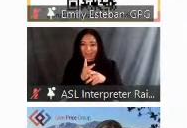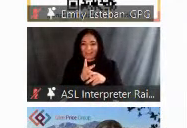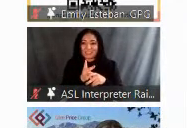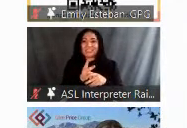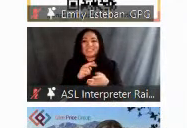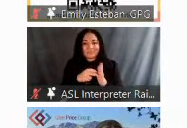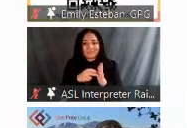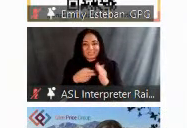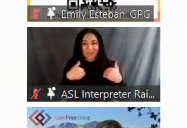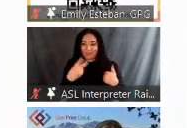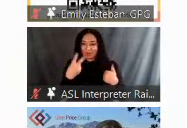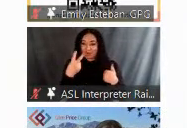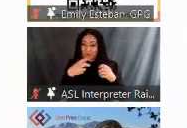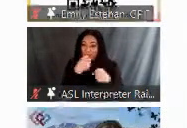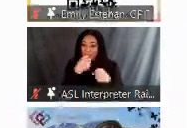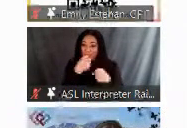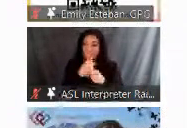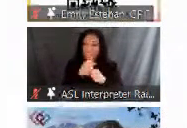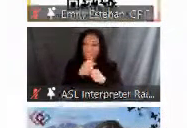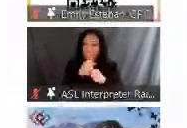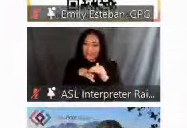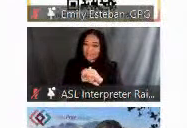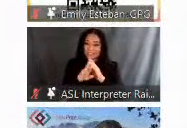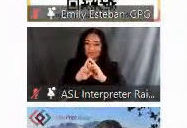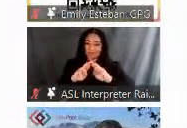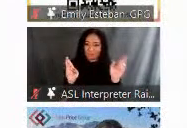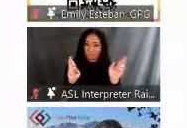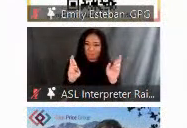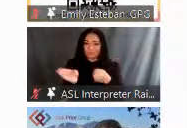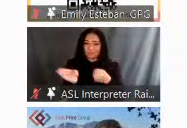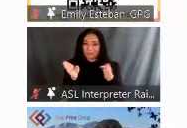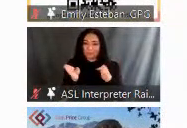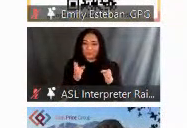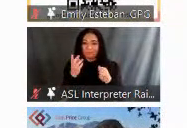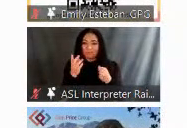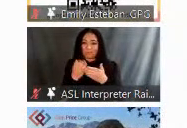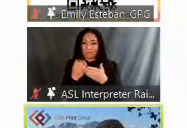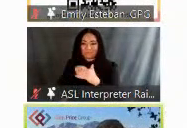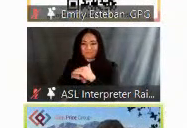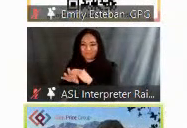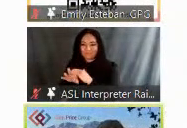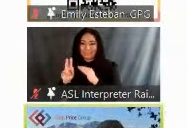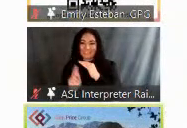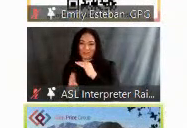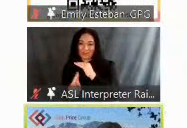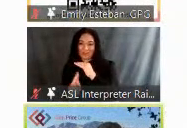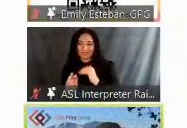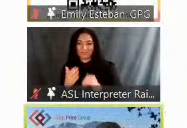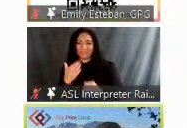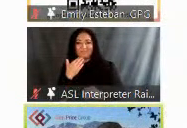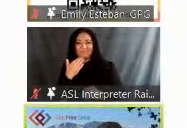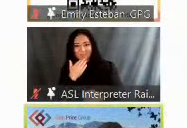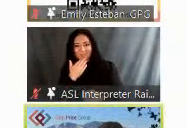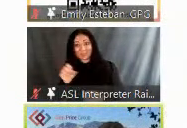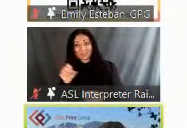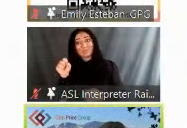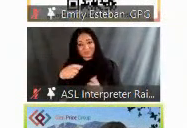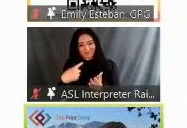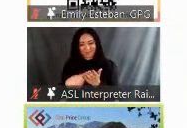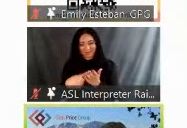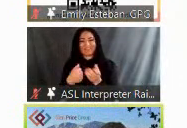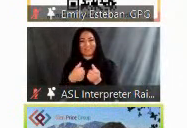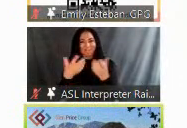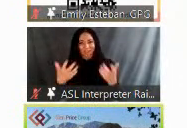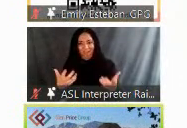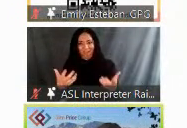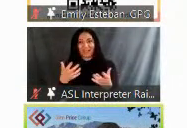least 2 years of preparation for them to enter kindergarten. Thank you. Great. Thank you. You covered a lot of ground there.